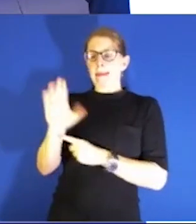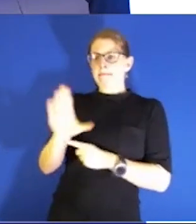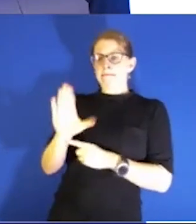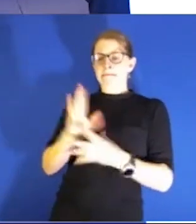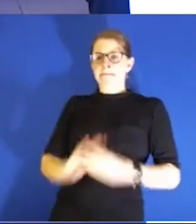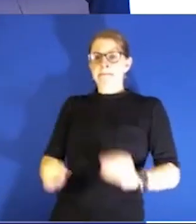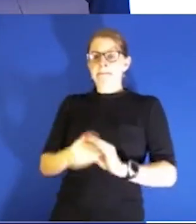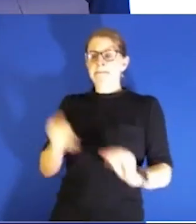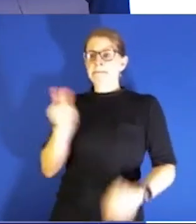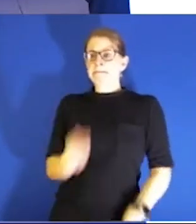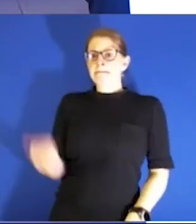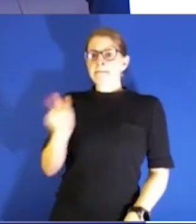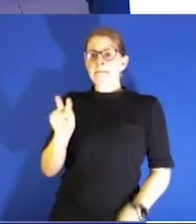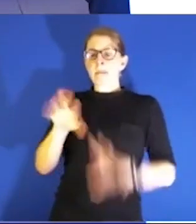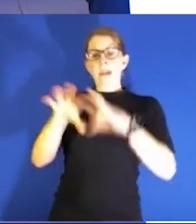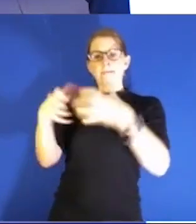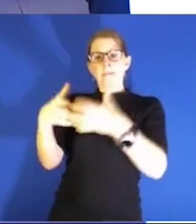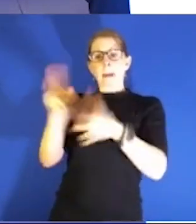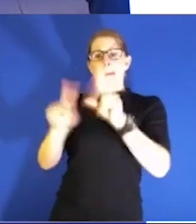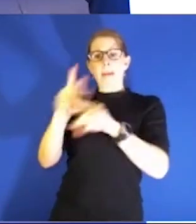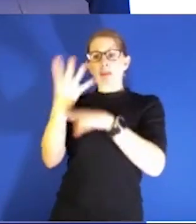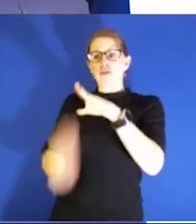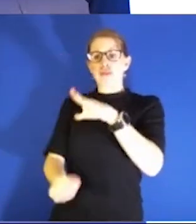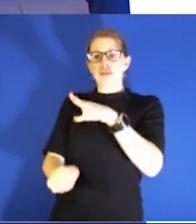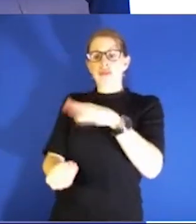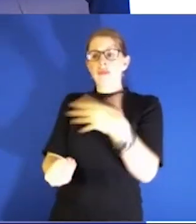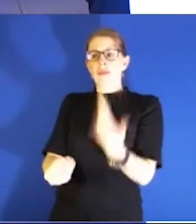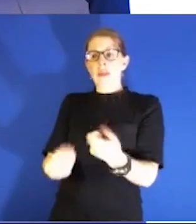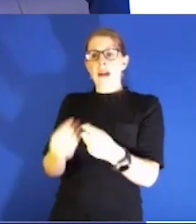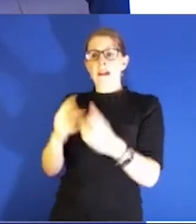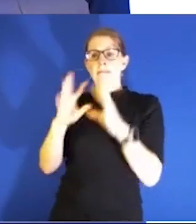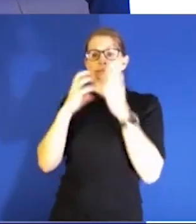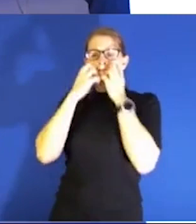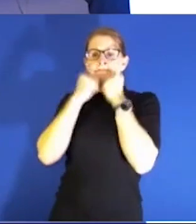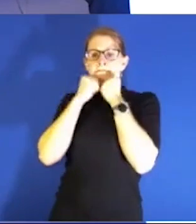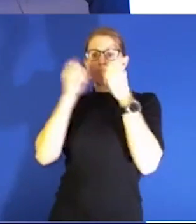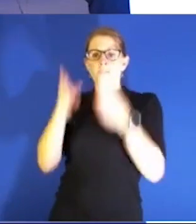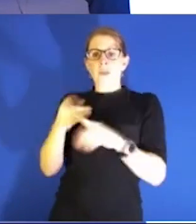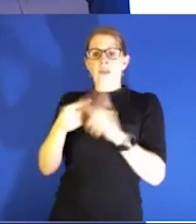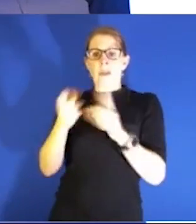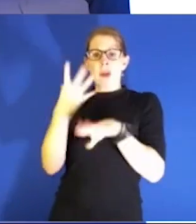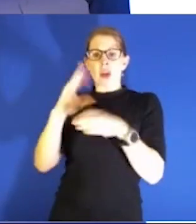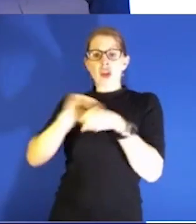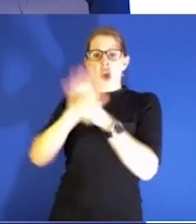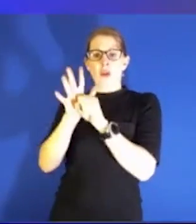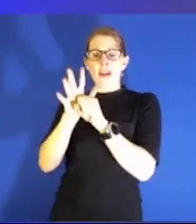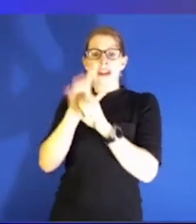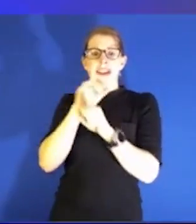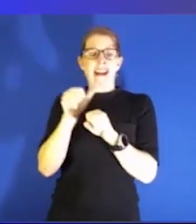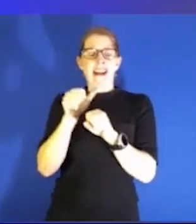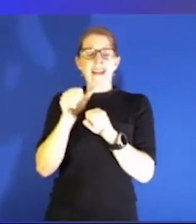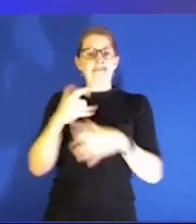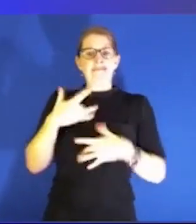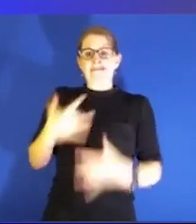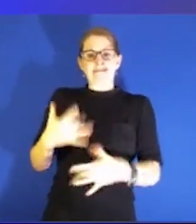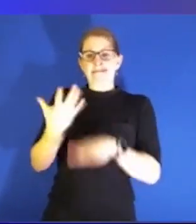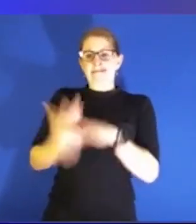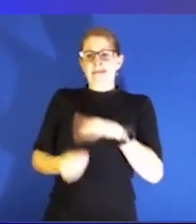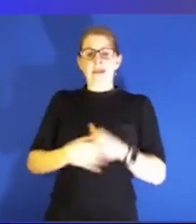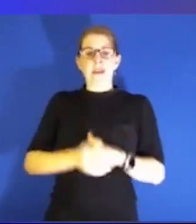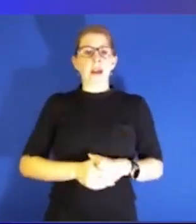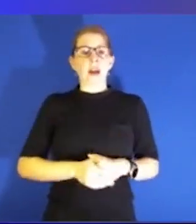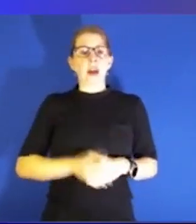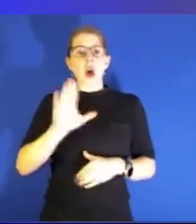this group of people who have lost someone to COVID, it's different than what we're used to. Tell us how. Sure, I think her story is so powerful and